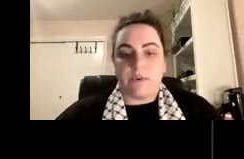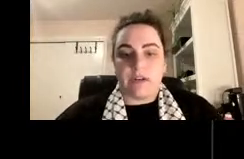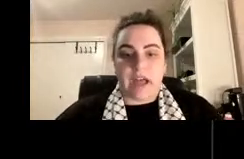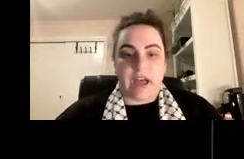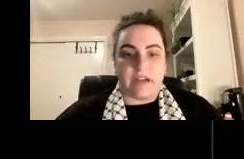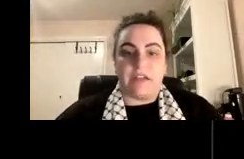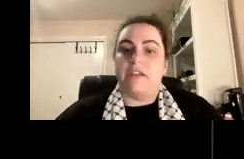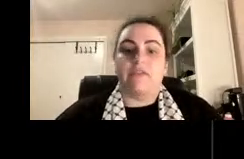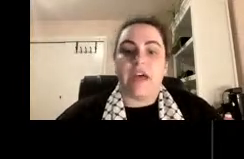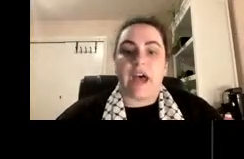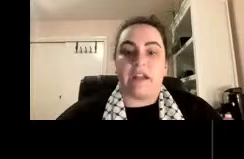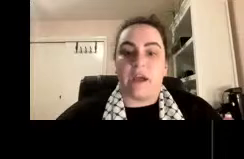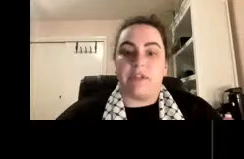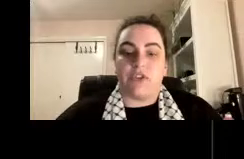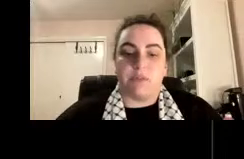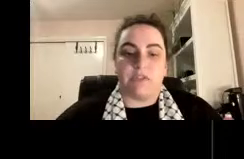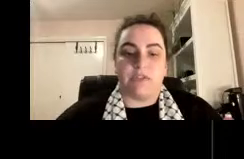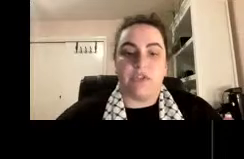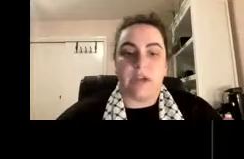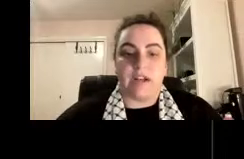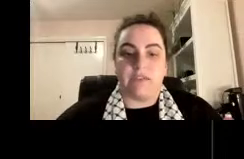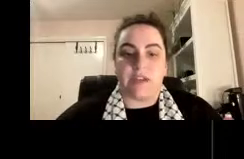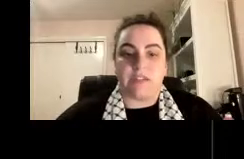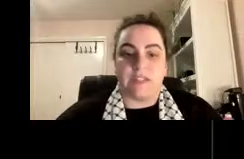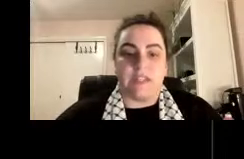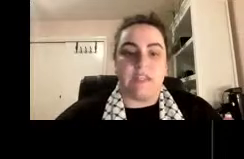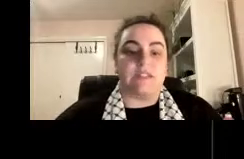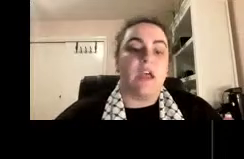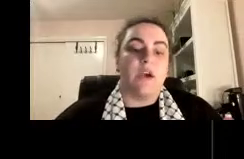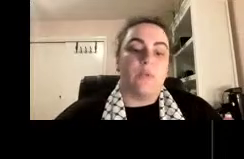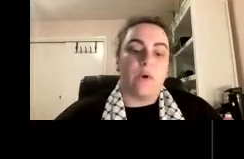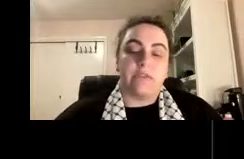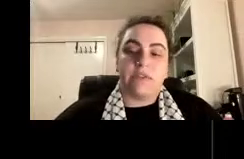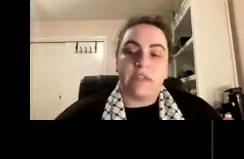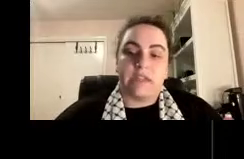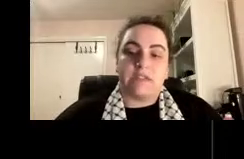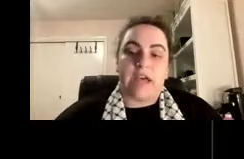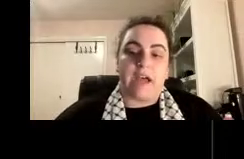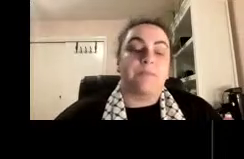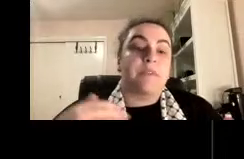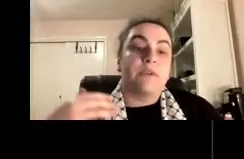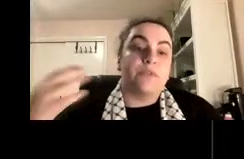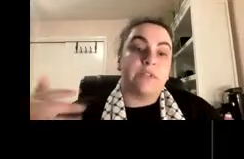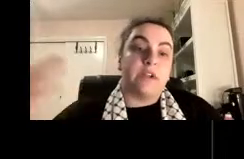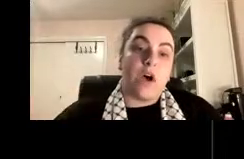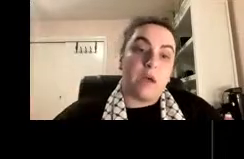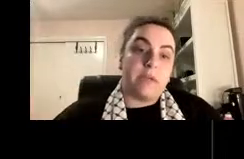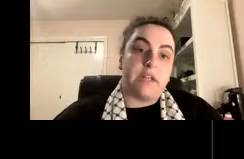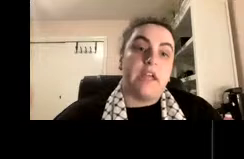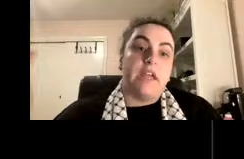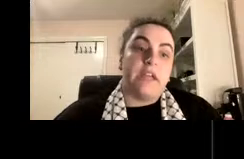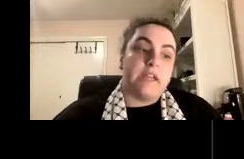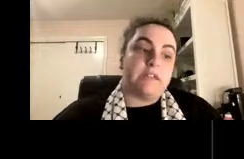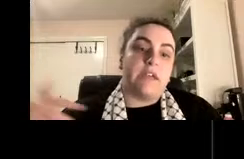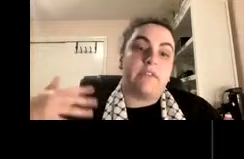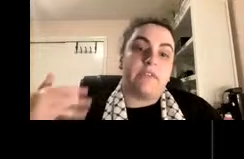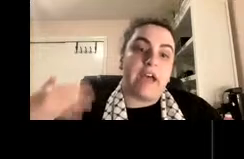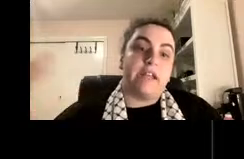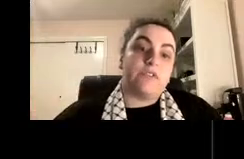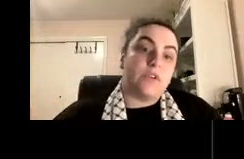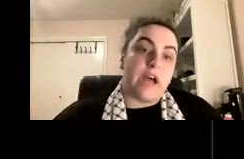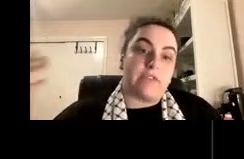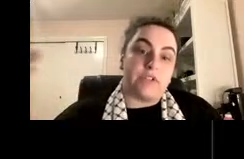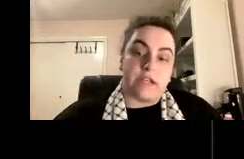also want to add that in terms of who kind of invests in these, one of the things that was really common is